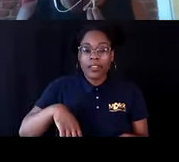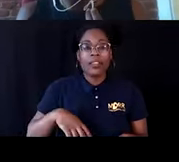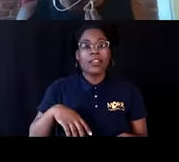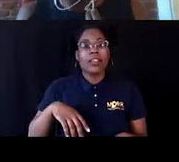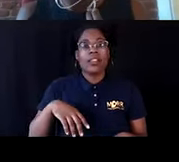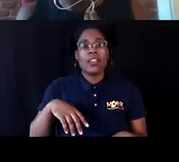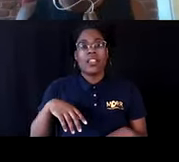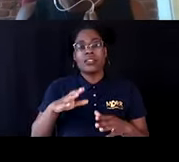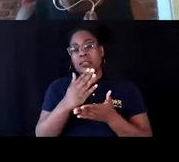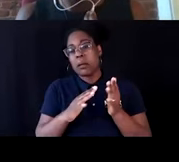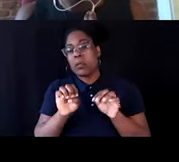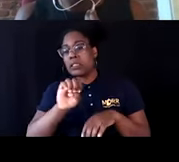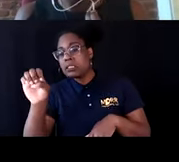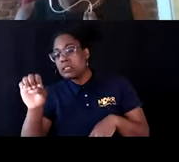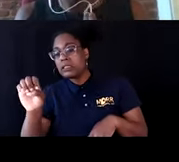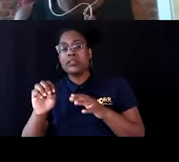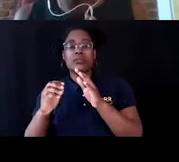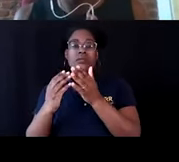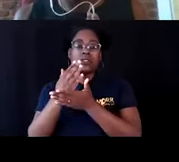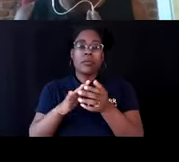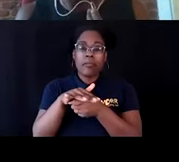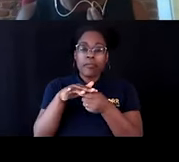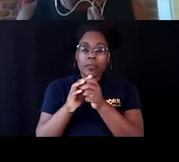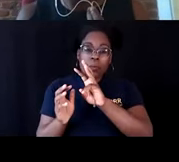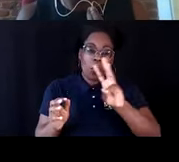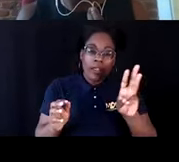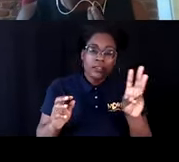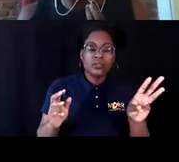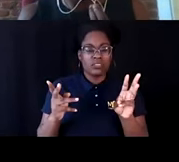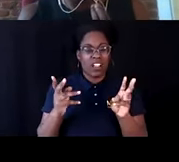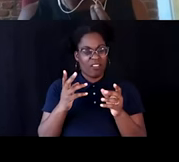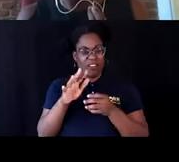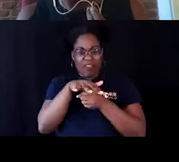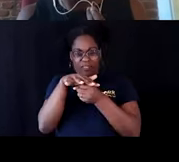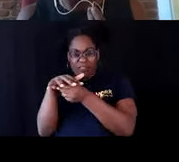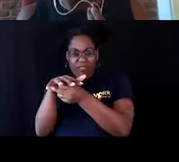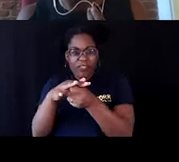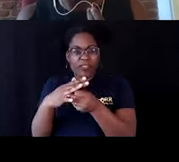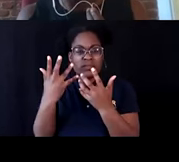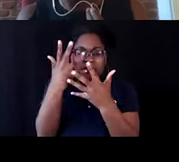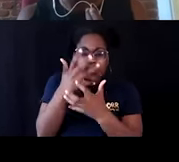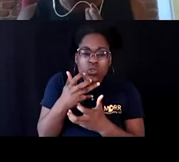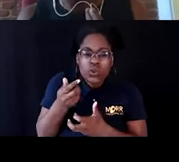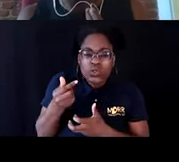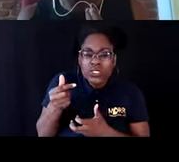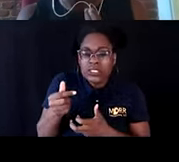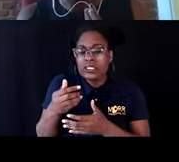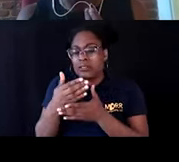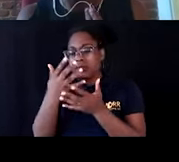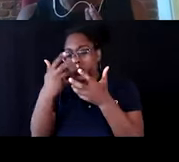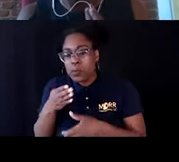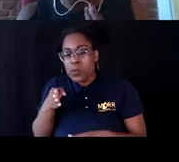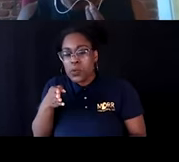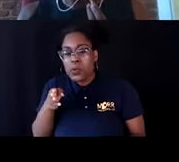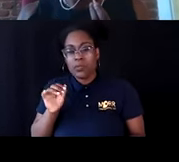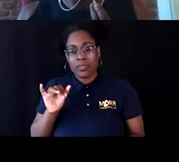the East Coast, which. And what's clear, or what should be clear, is that all of this is stolen indigenous land.